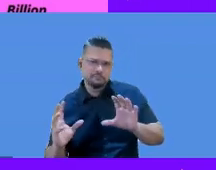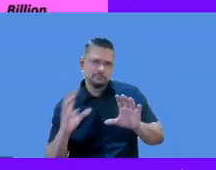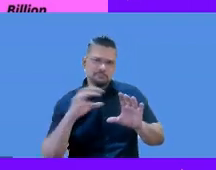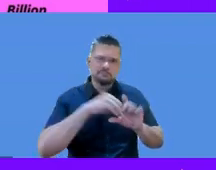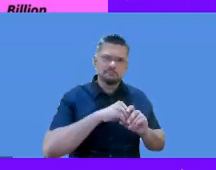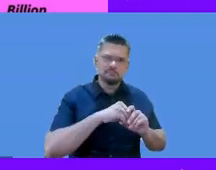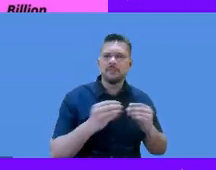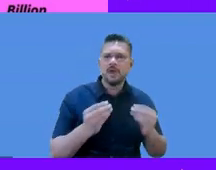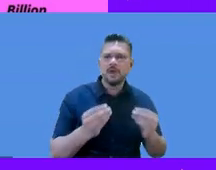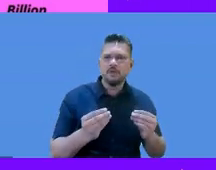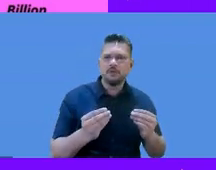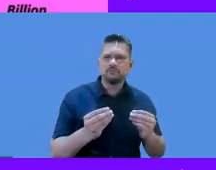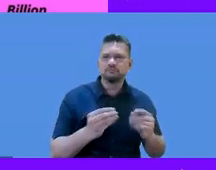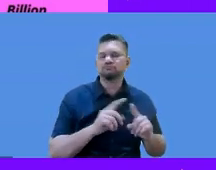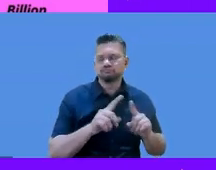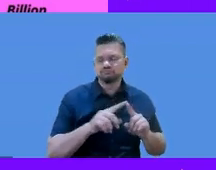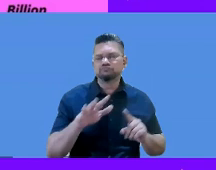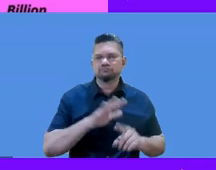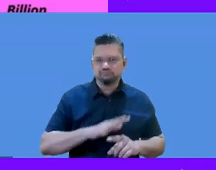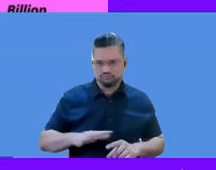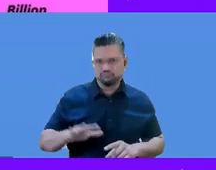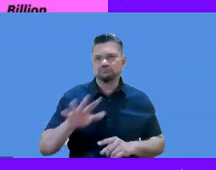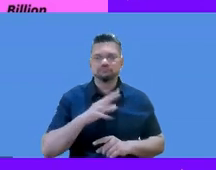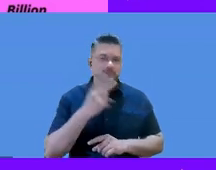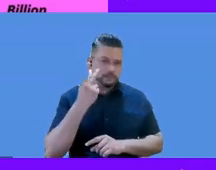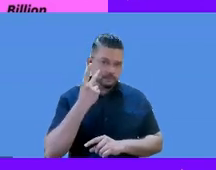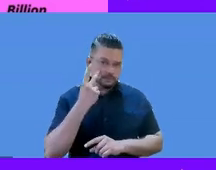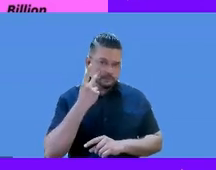that presents when they're trying to claim their sexual and reproductive health and rights.